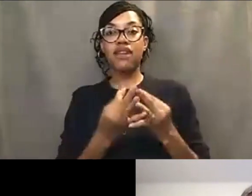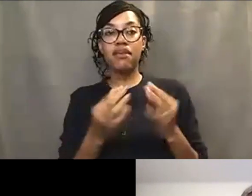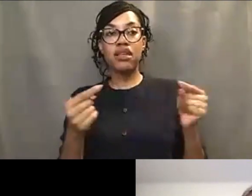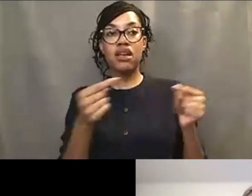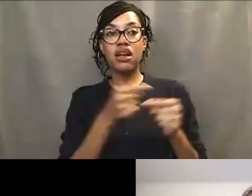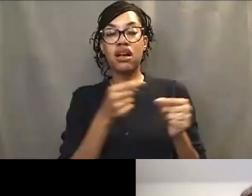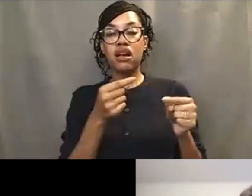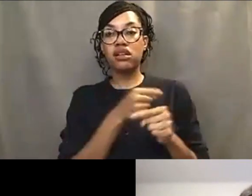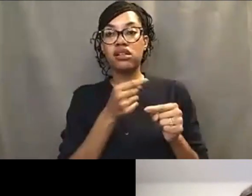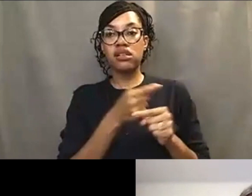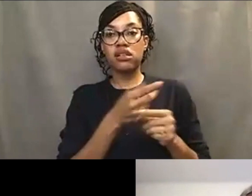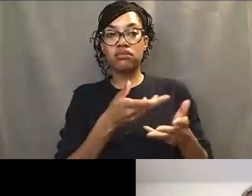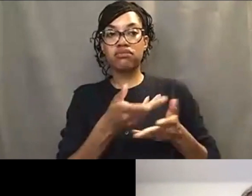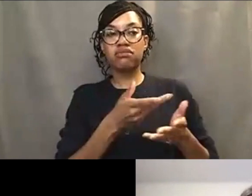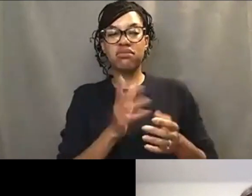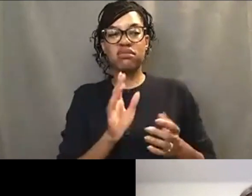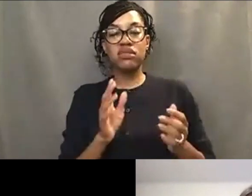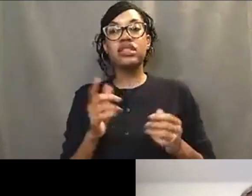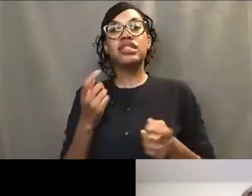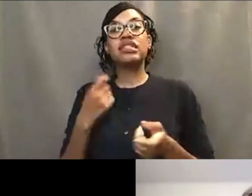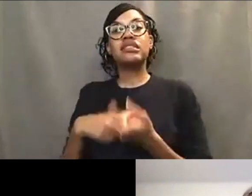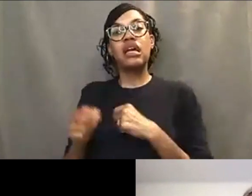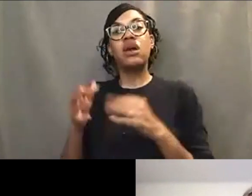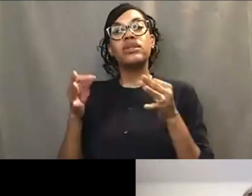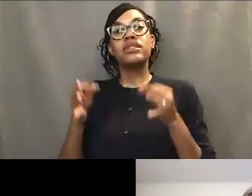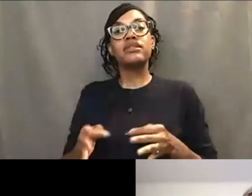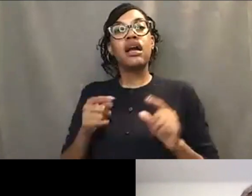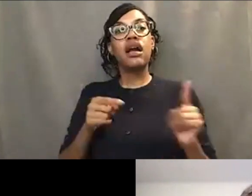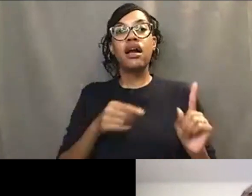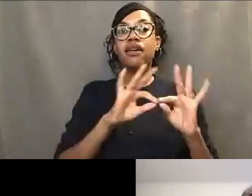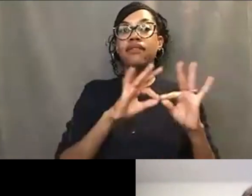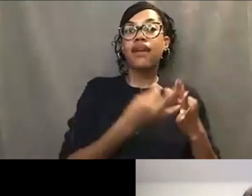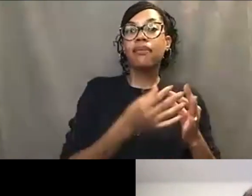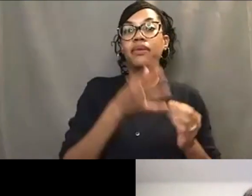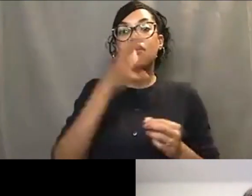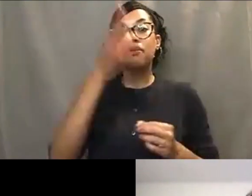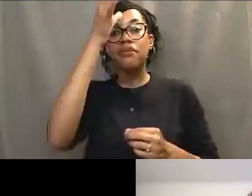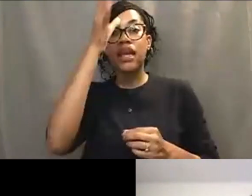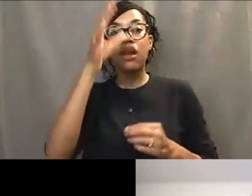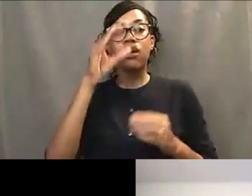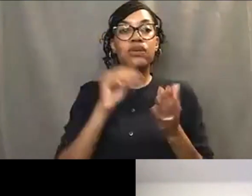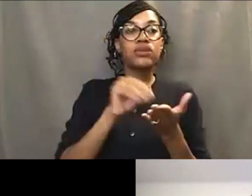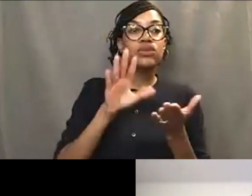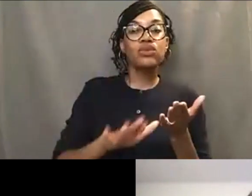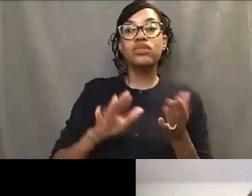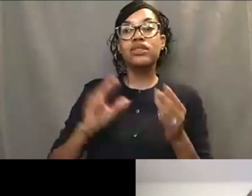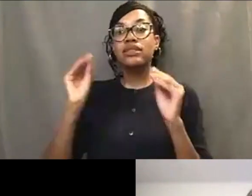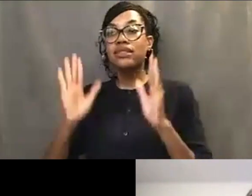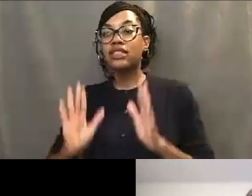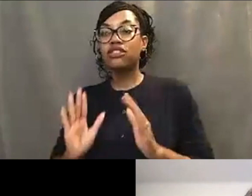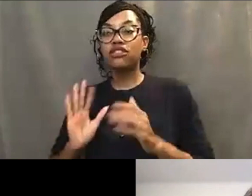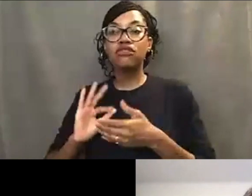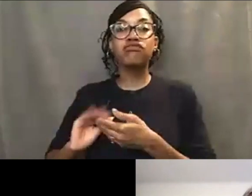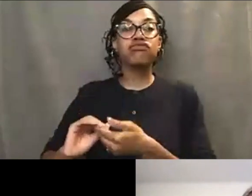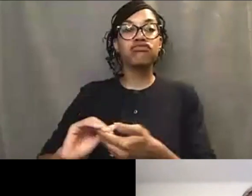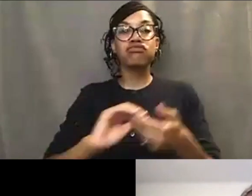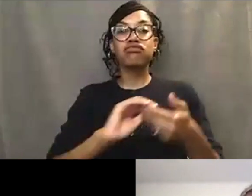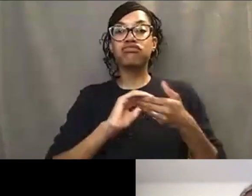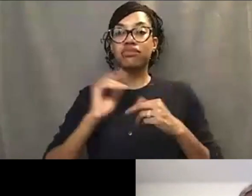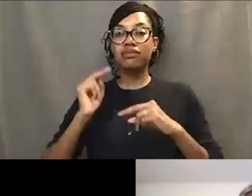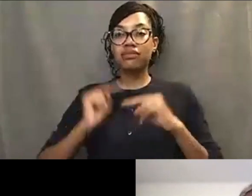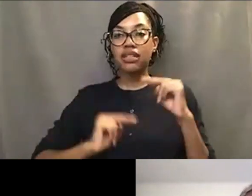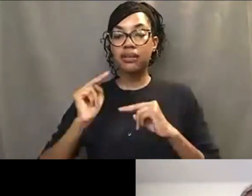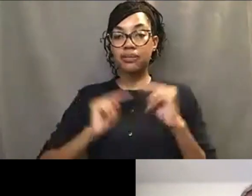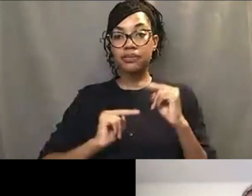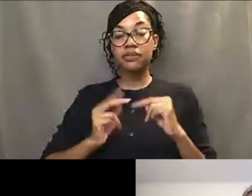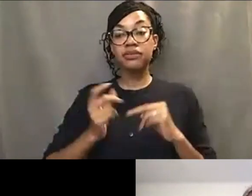models of authentic and intentional family and community organizing, as well as healing, rebuilding, and